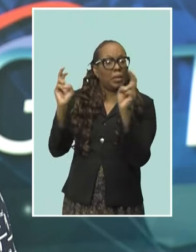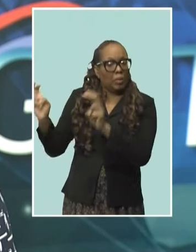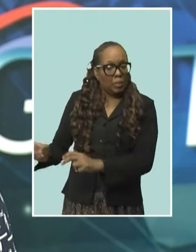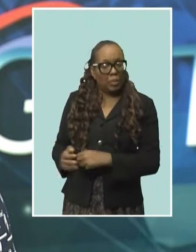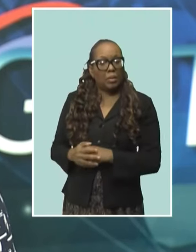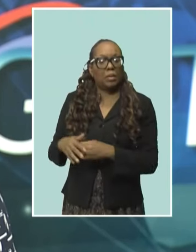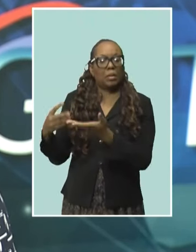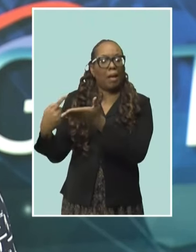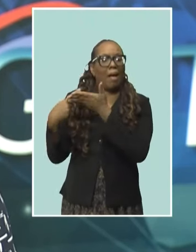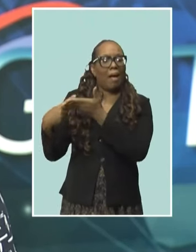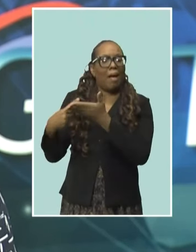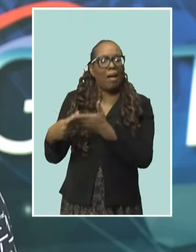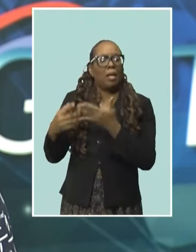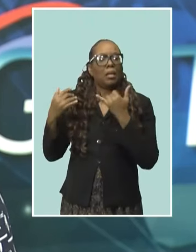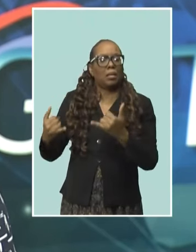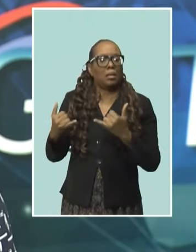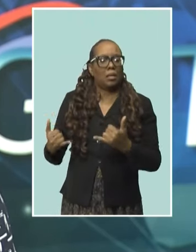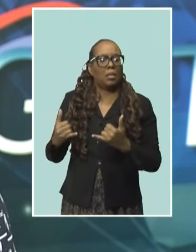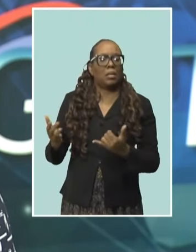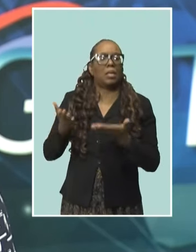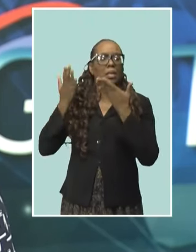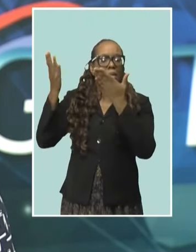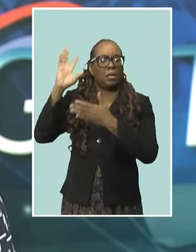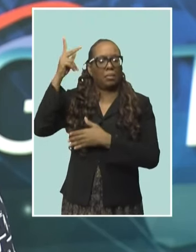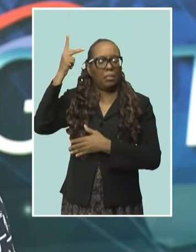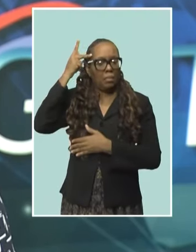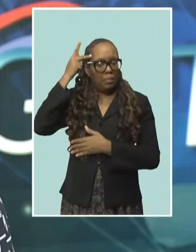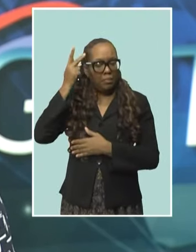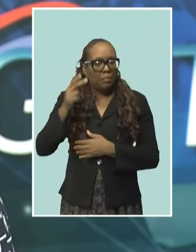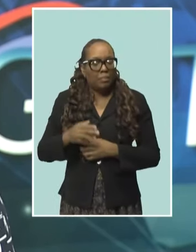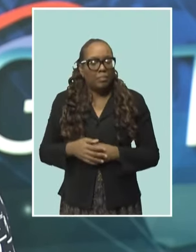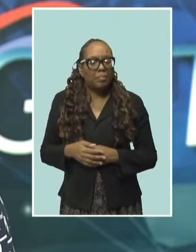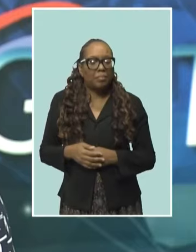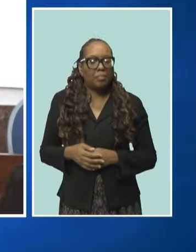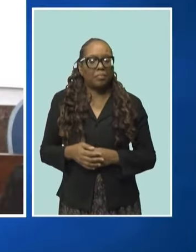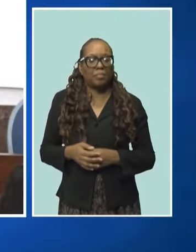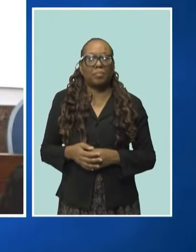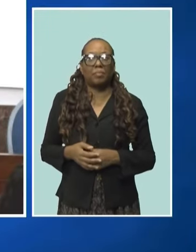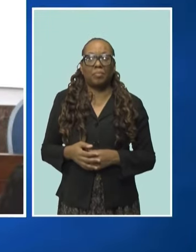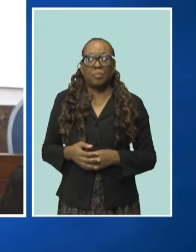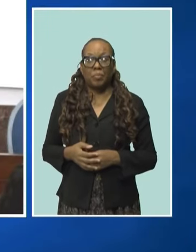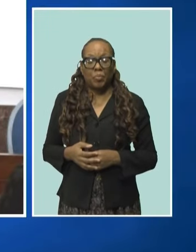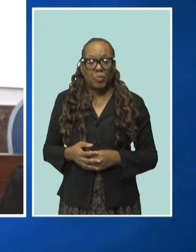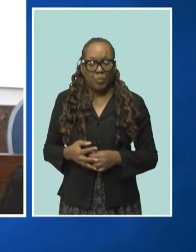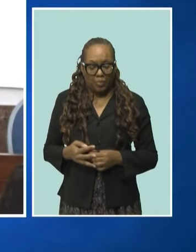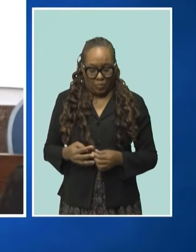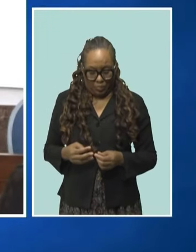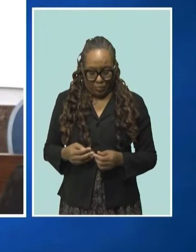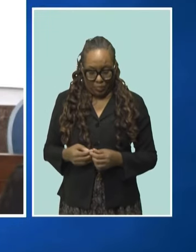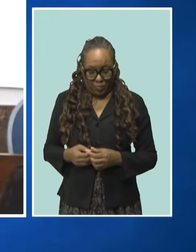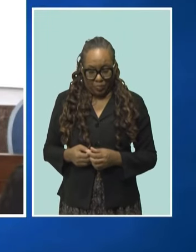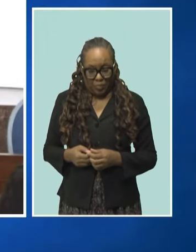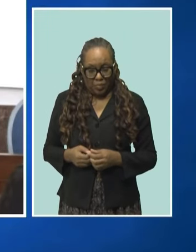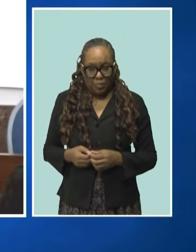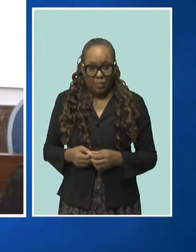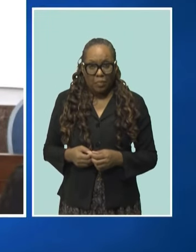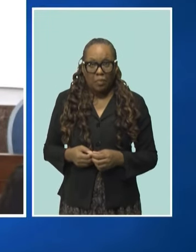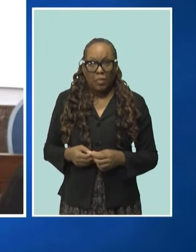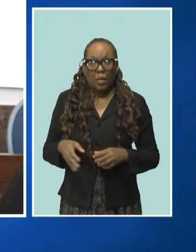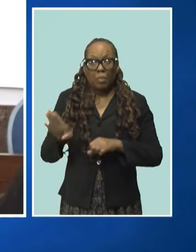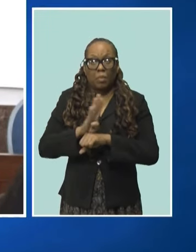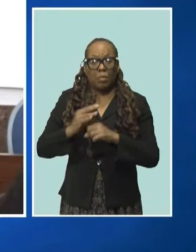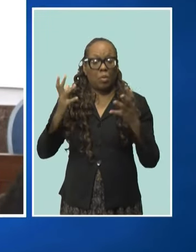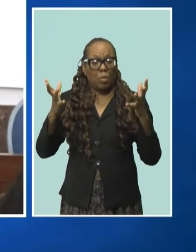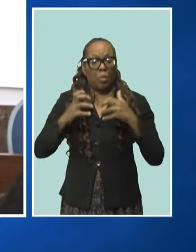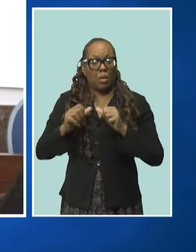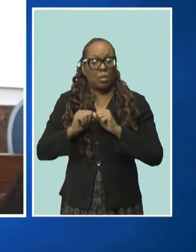the Appropriation Bill 2024 in the upper chamber. In order for Barbados to continue to be the world leader it is in